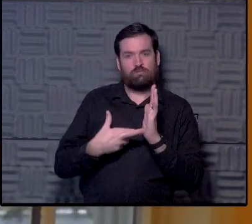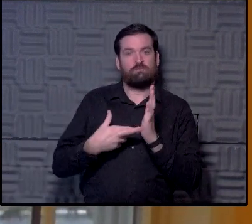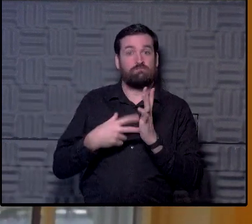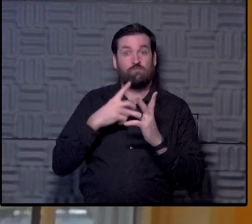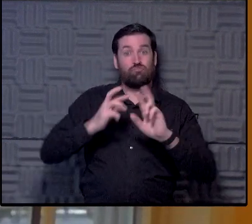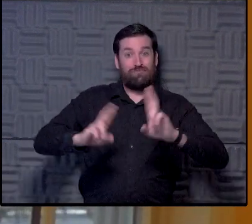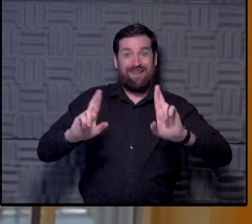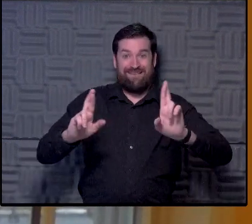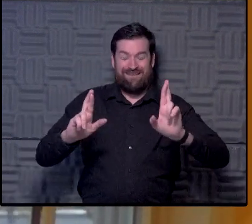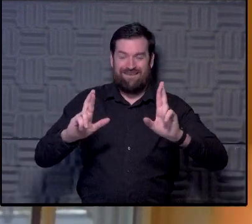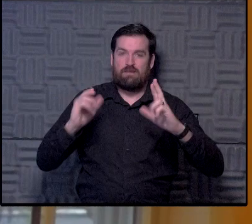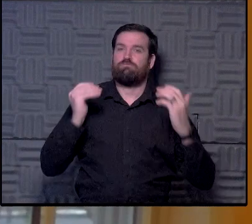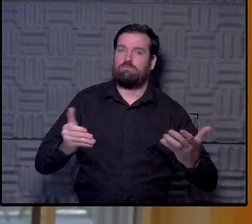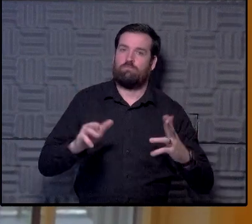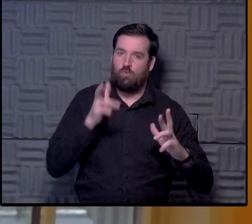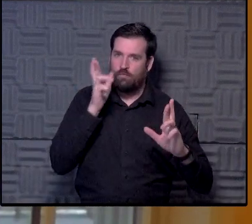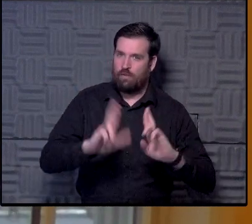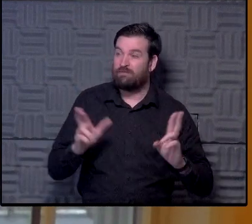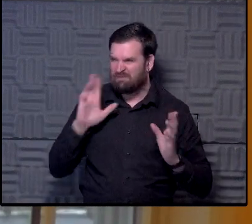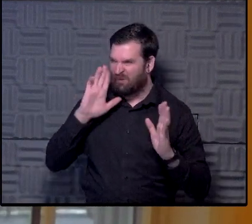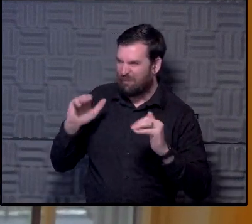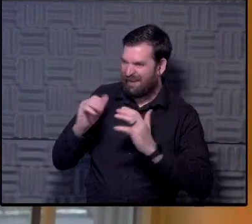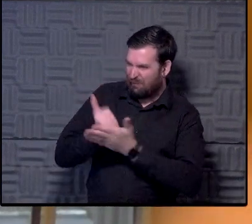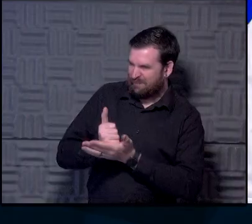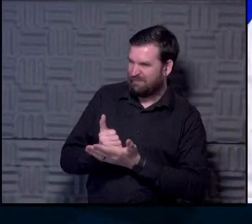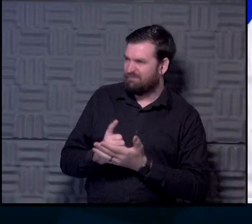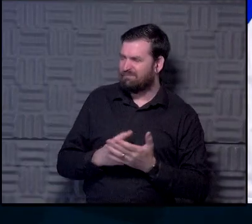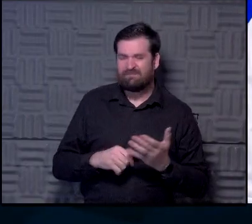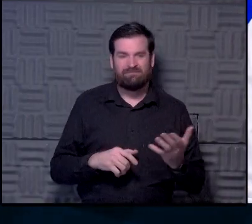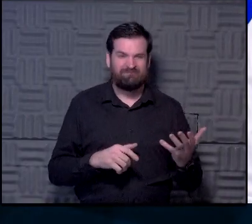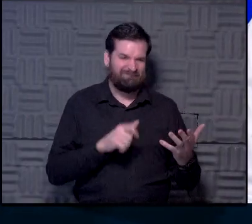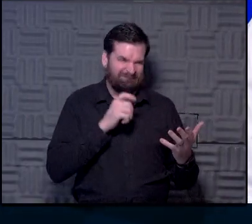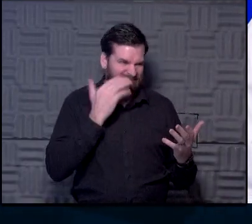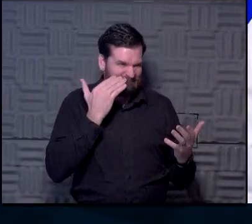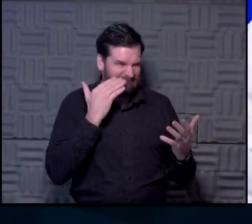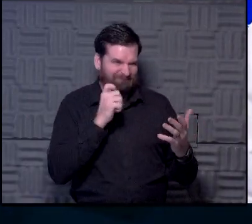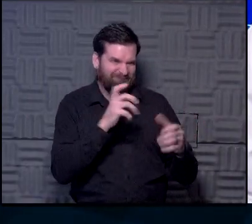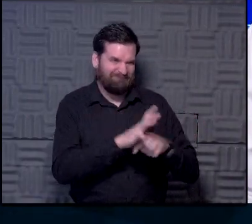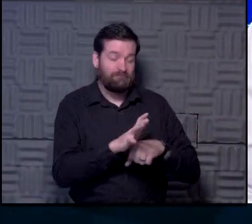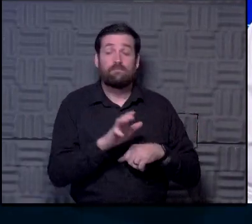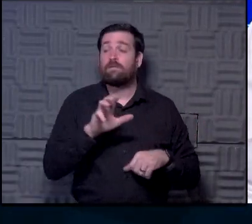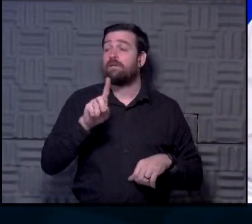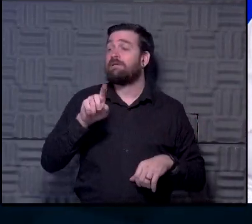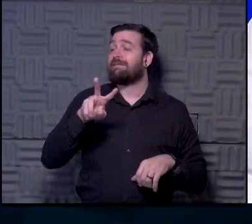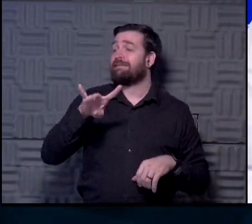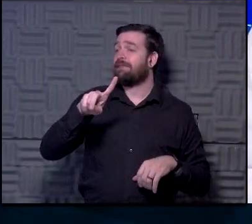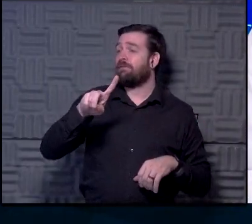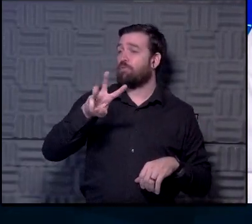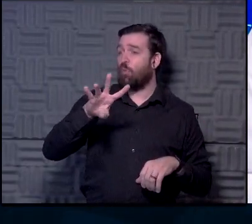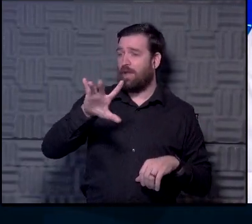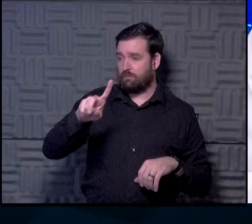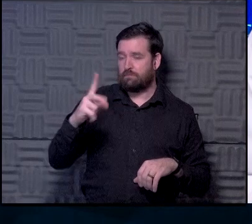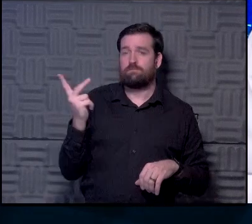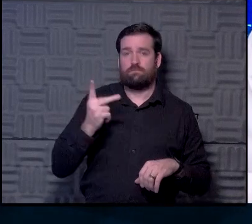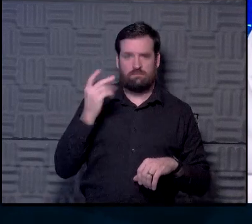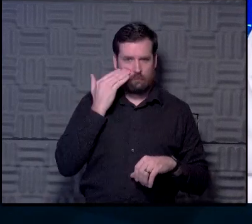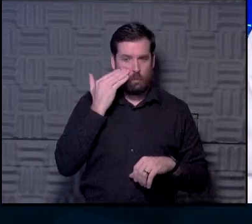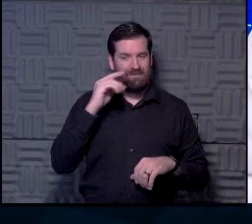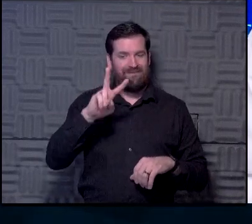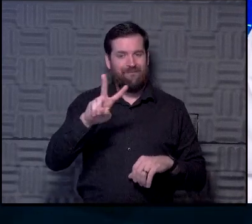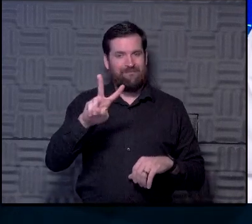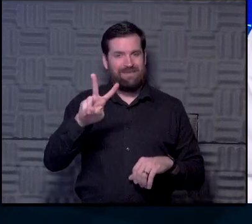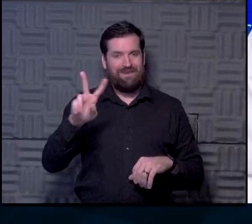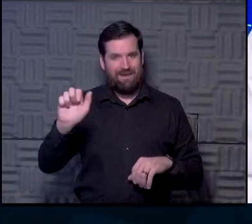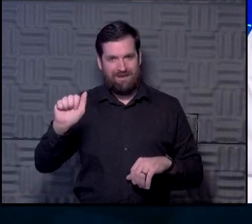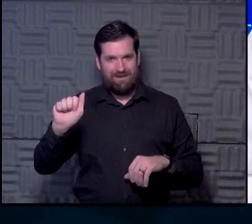button. I hope that helps. I know it's not a magic answer. I think it does. But David Wild, you and I know that the VA has started